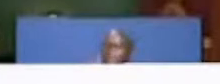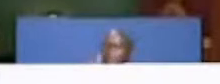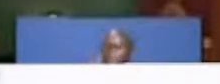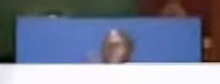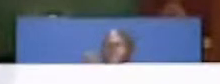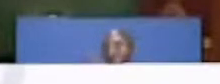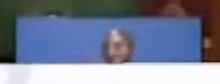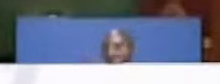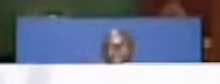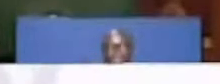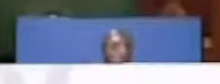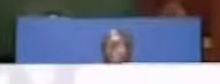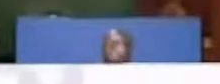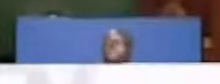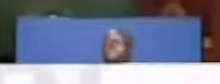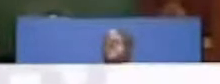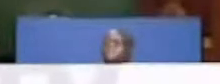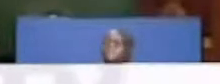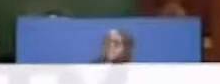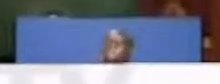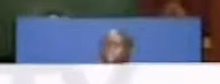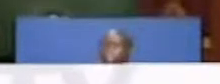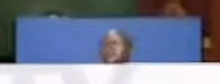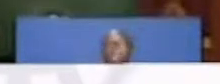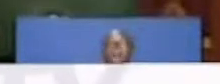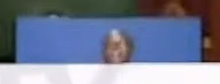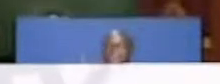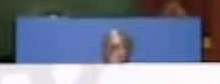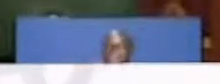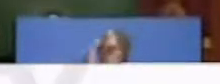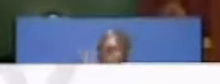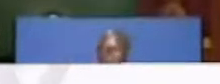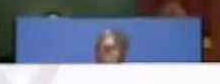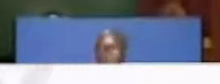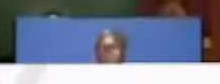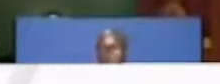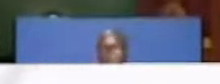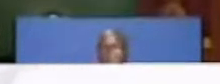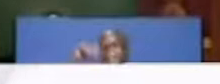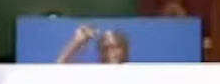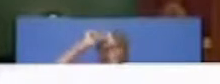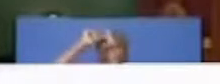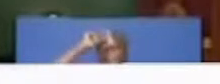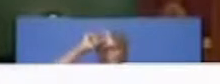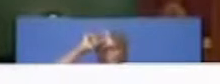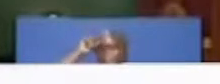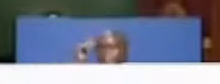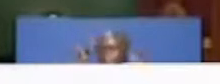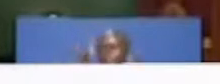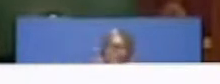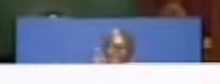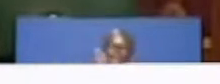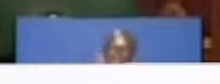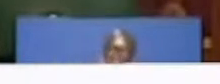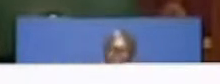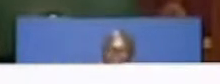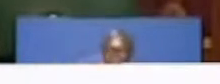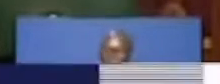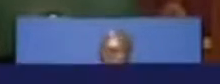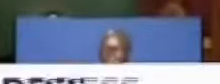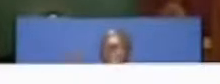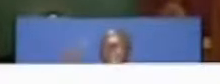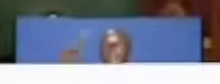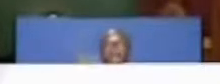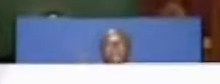that dispossesses mothers, and that is why my administration has committed itself to providing the highest standard